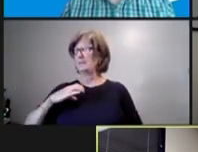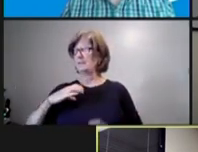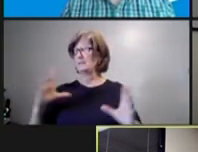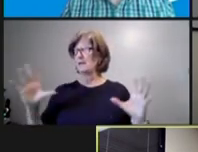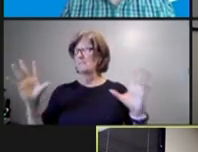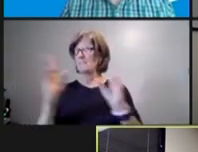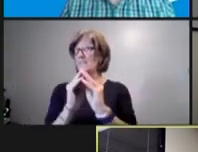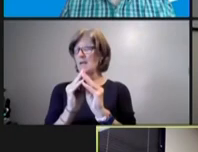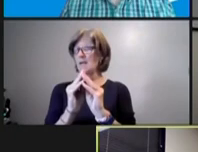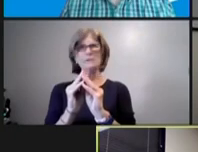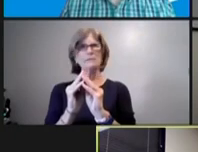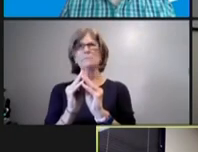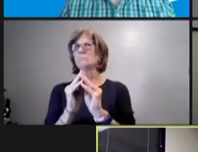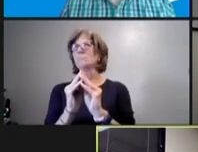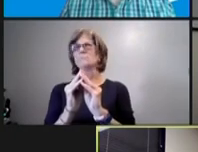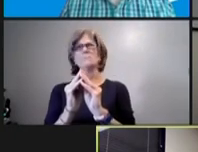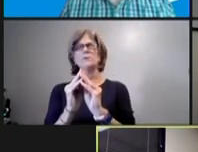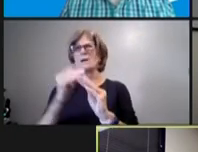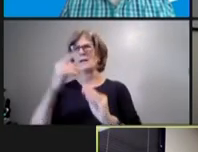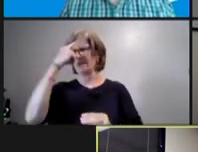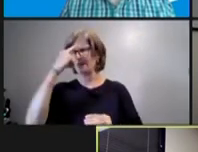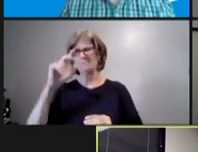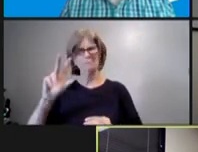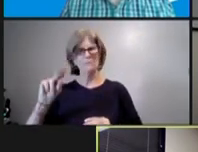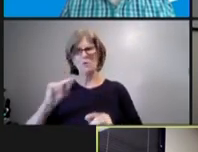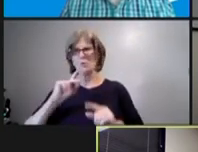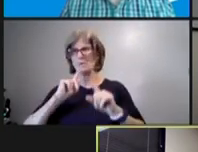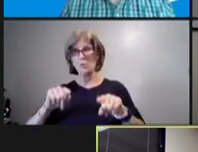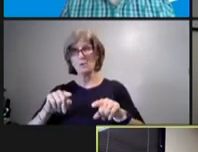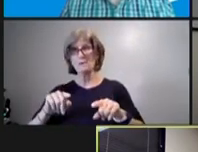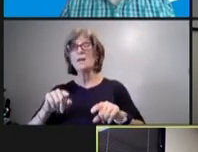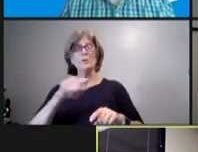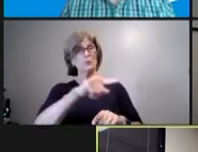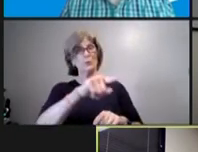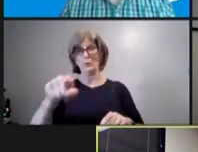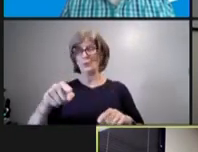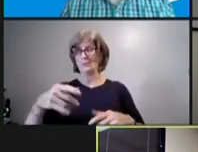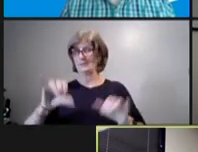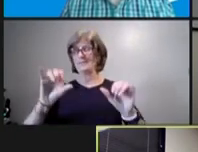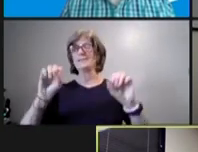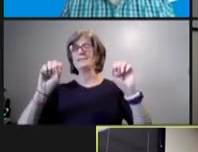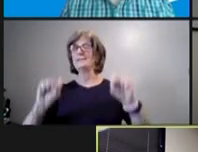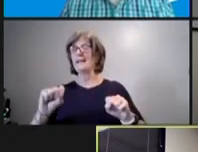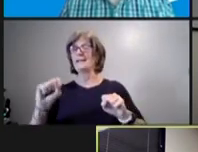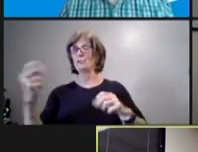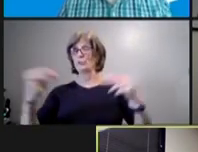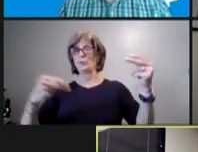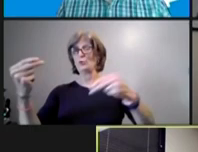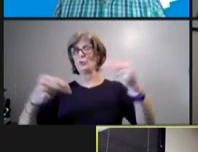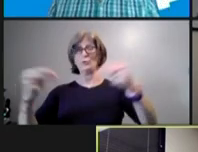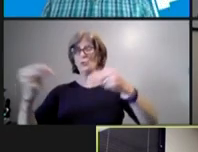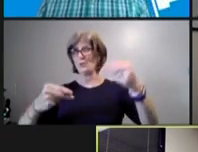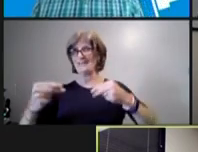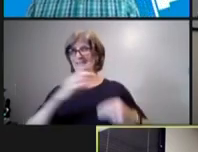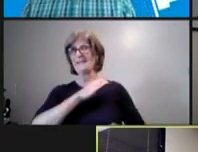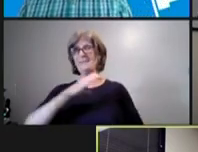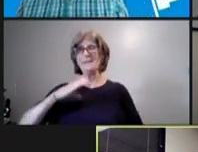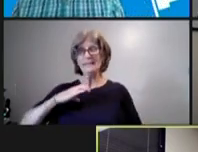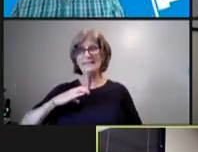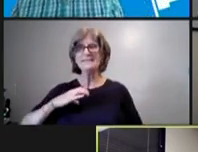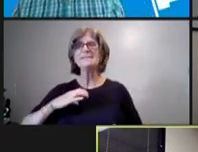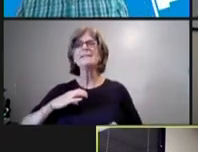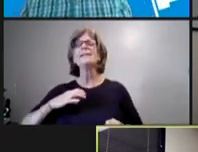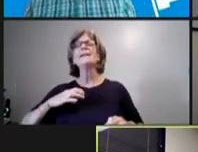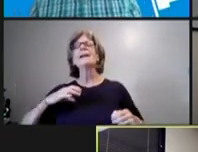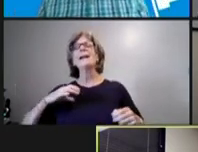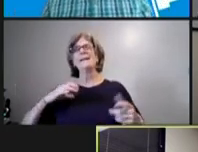committee report outs. So there's still plenty of time to start fresh with the committee of your choosing to really get engaged in topics